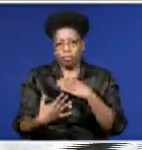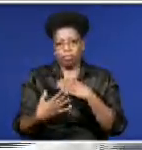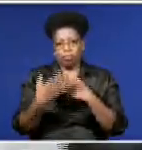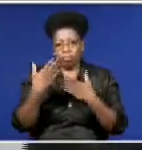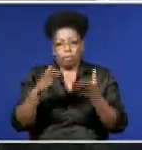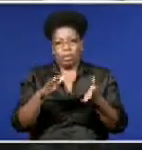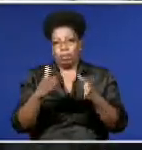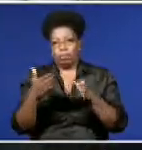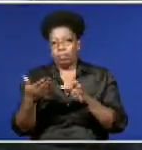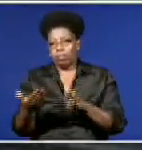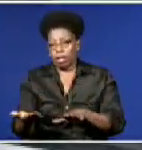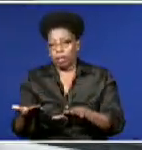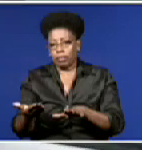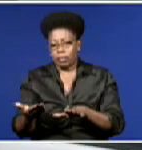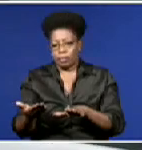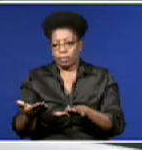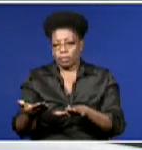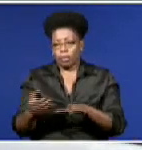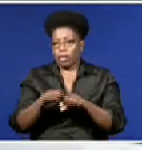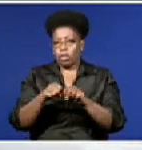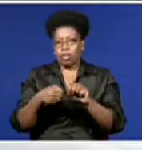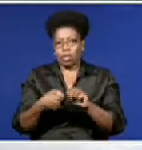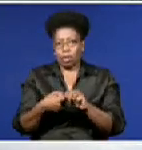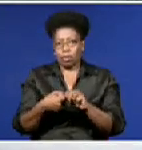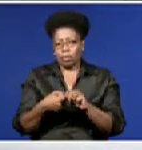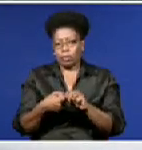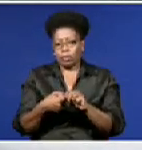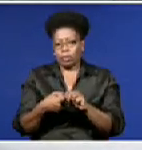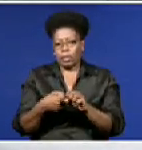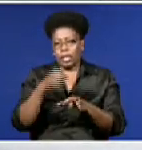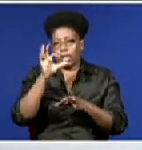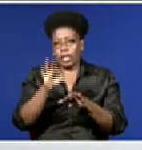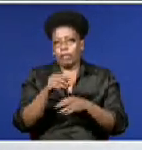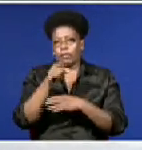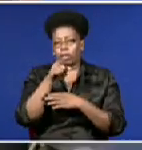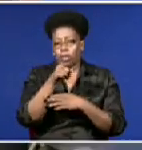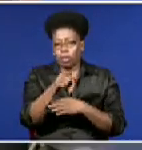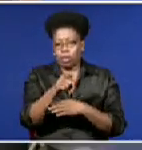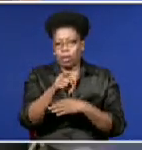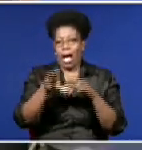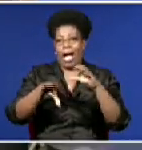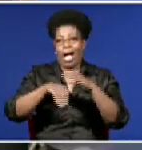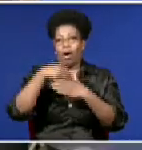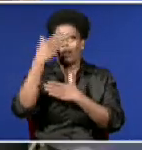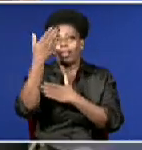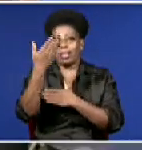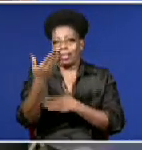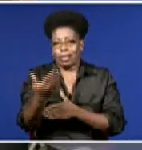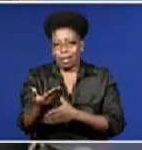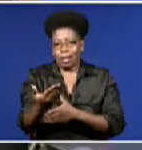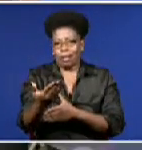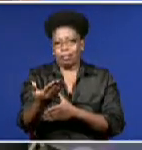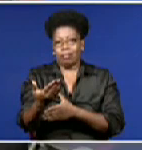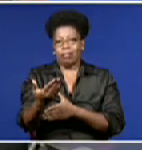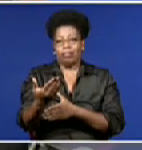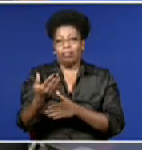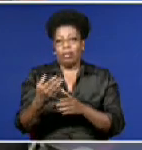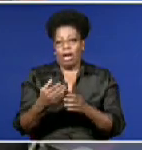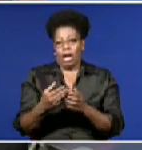die. And so, if you are out there and confronting and on the front